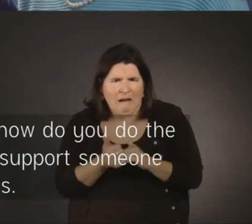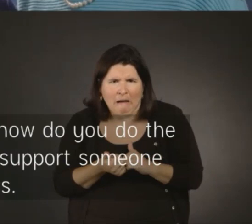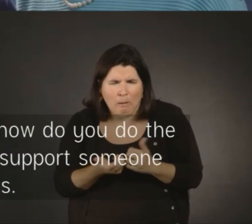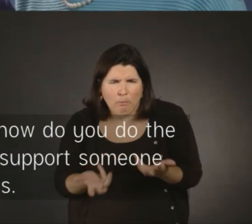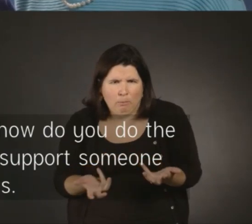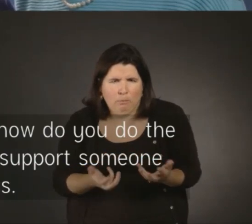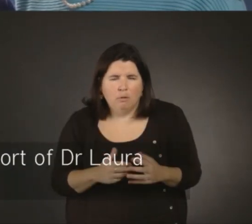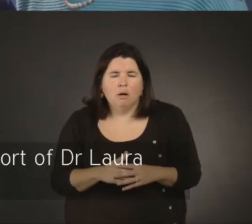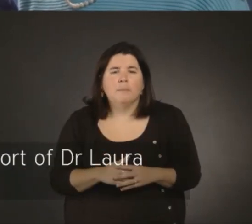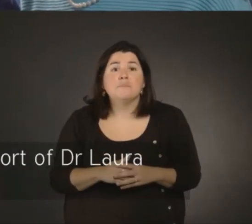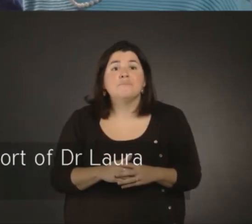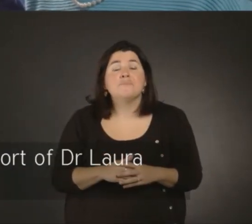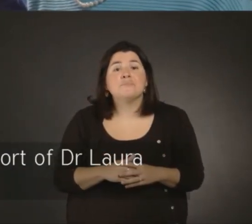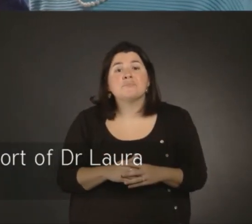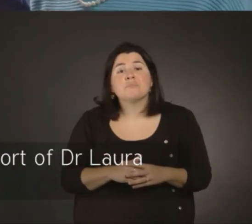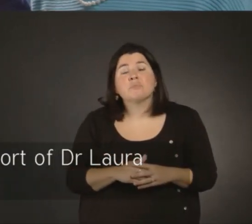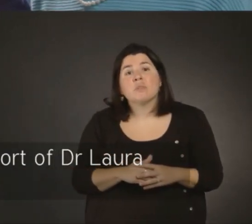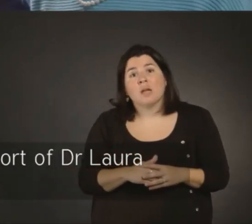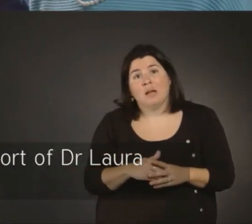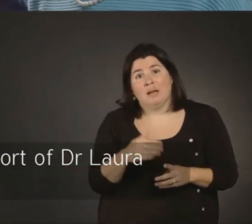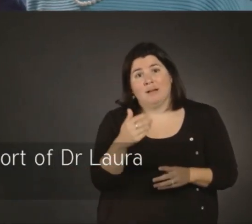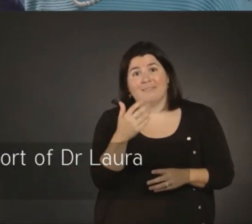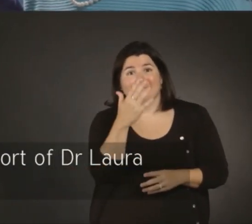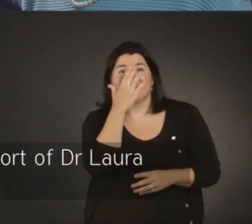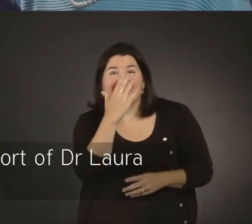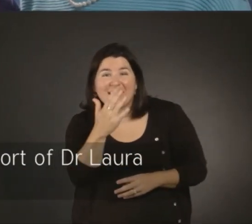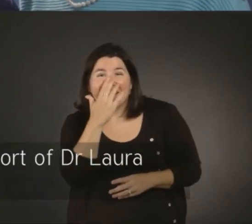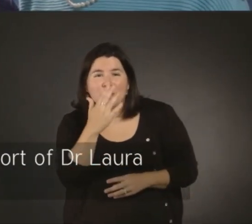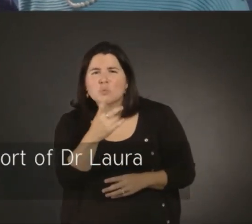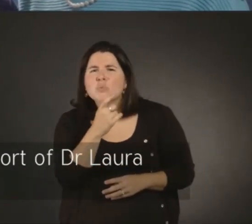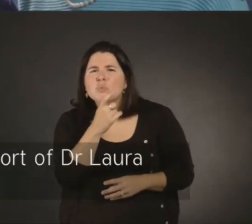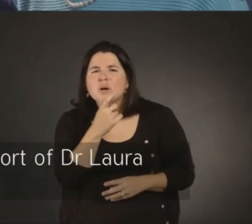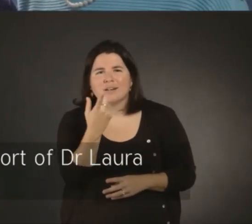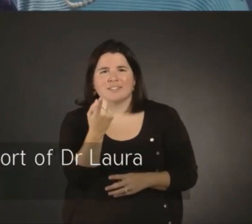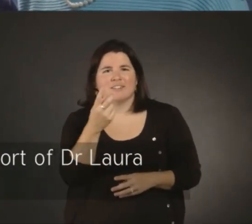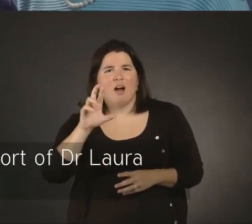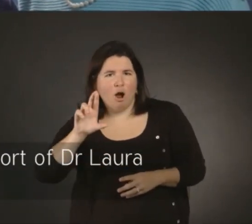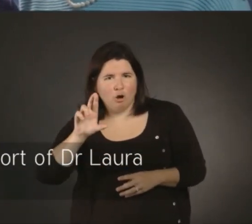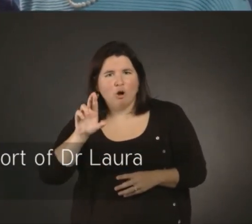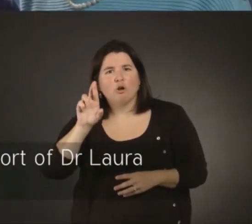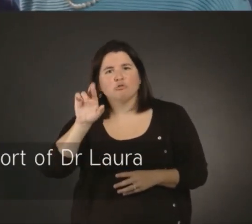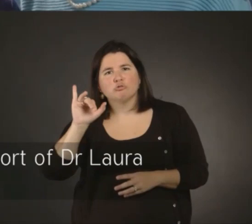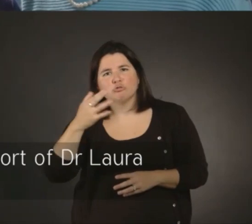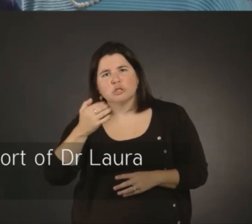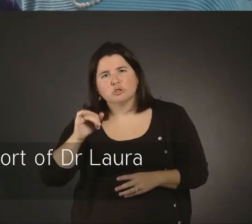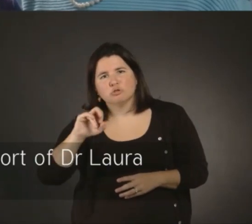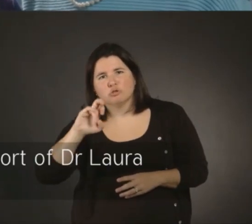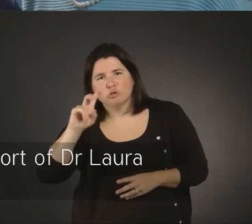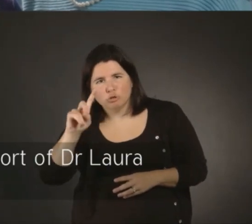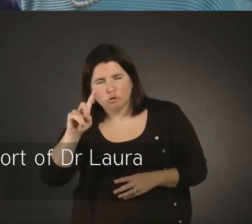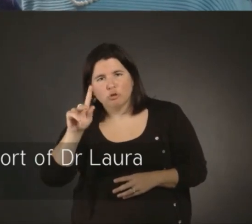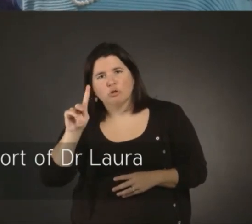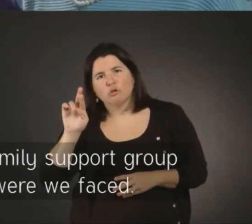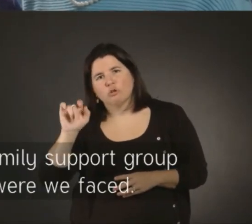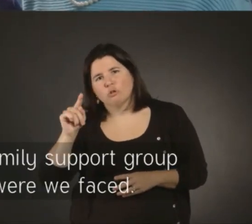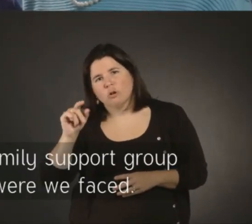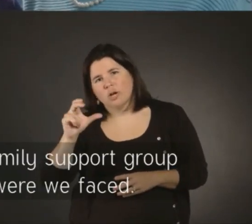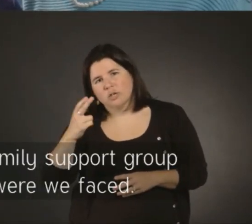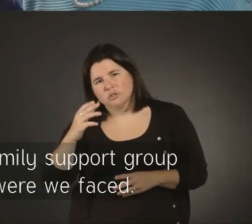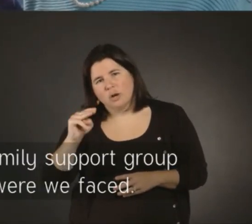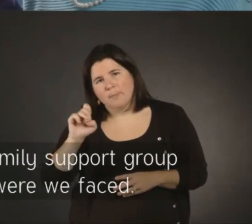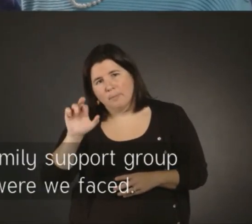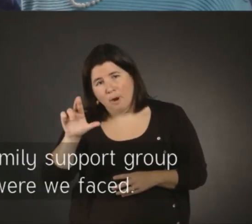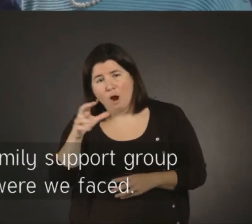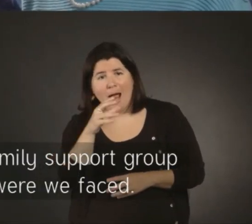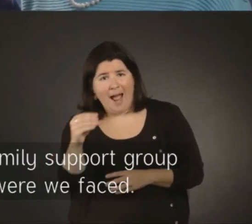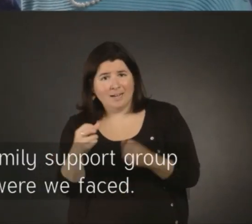hearing loss? Thanks to Dr. Richard Kretschmer and the support of Dr. Laura Kretschmer,